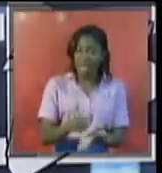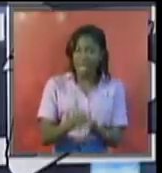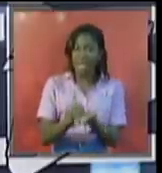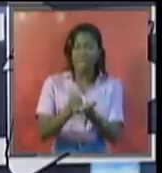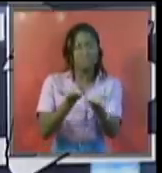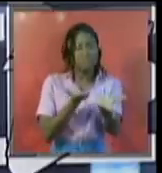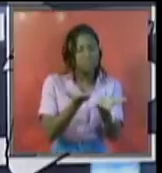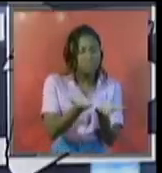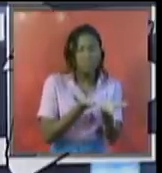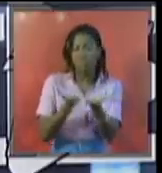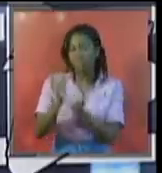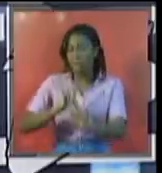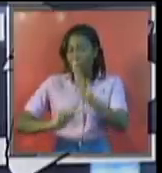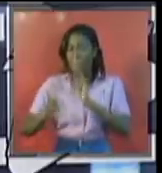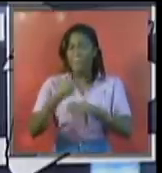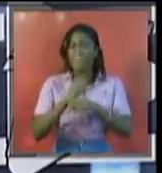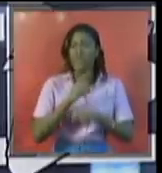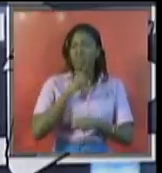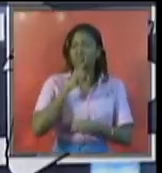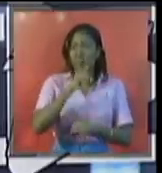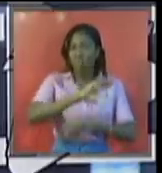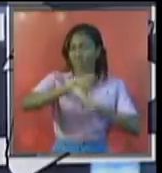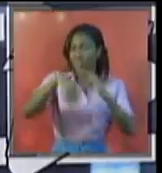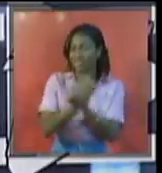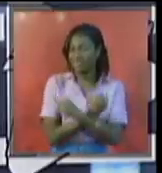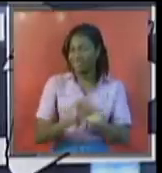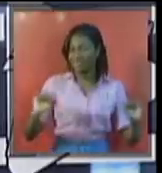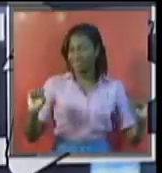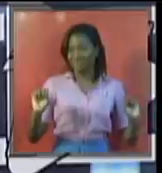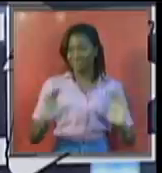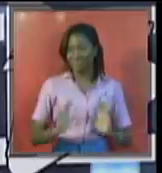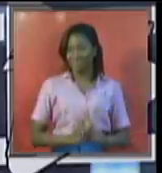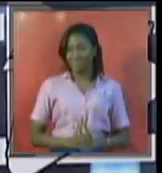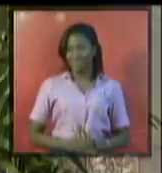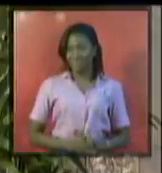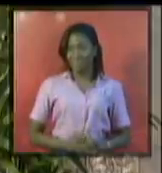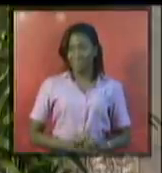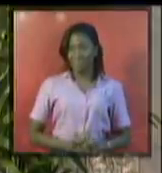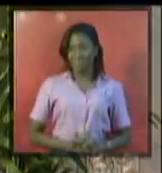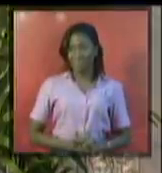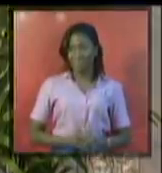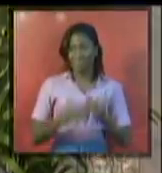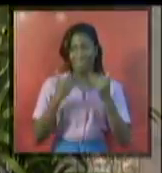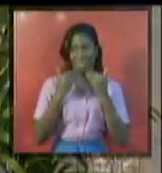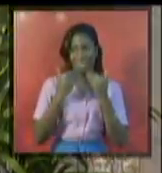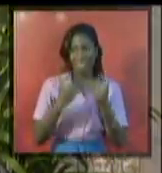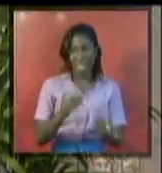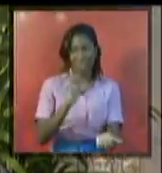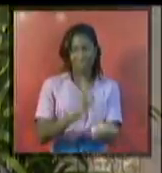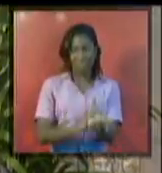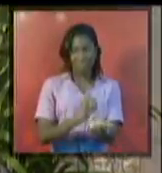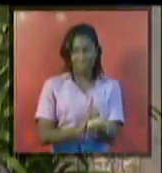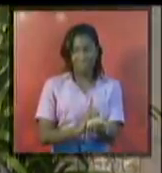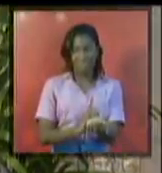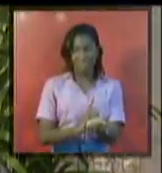needed to ensure the preservation of life. Turn you back over to Ms. Alcantara. Thank you, Dr. Hines. As we begin